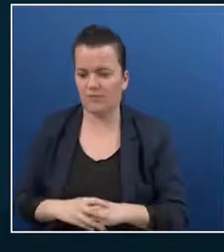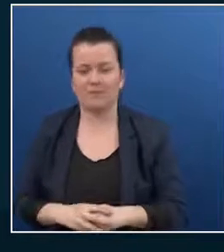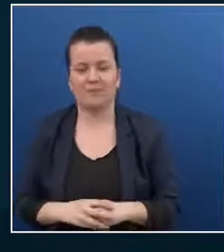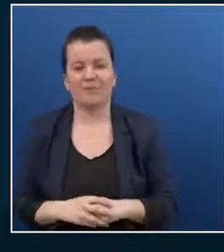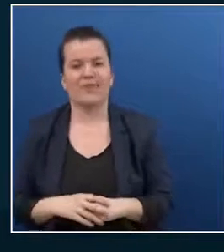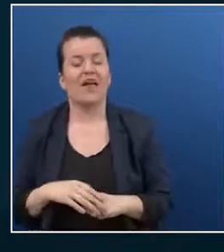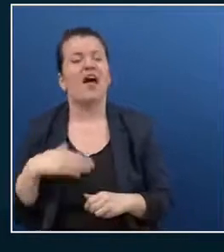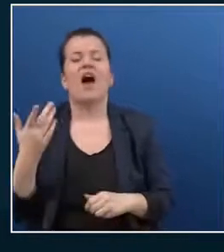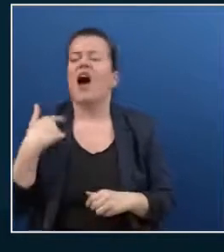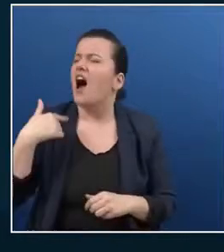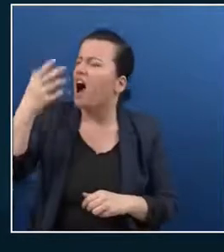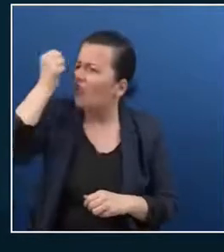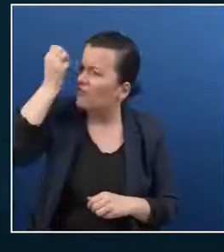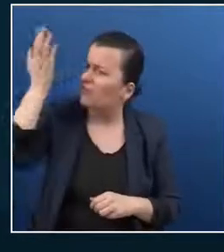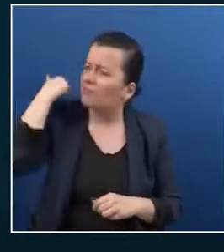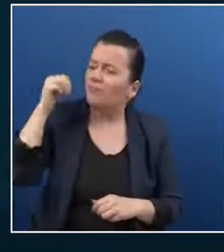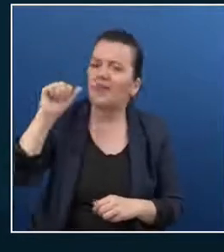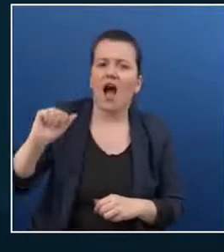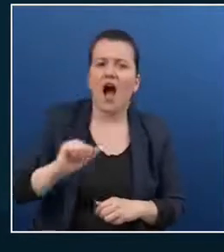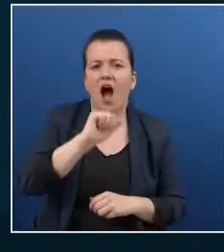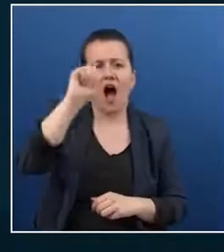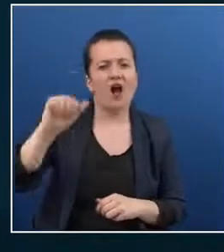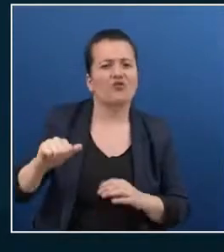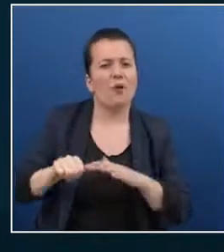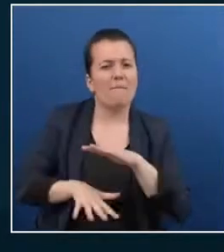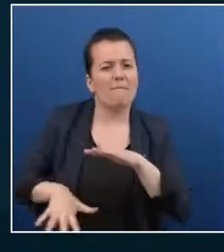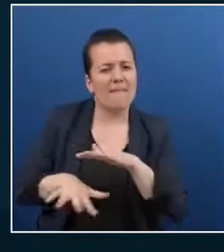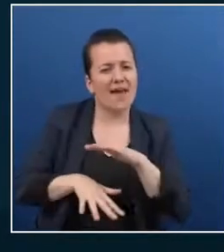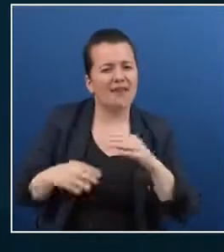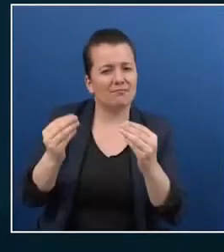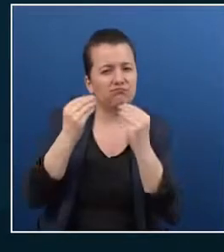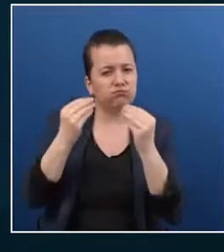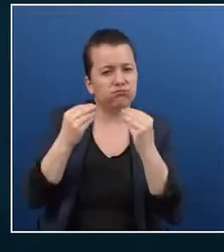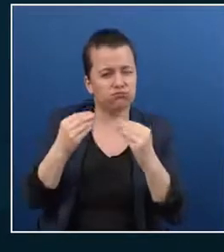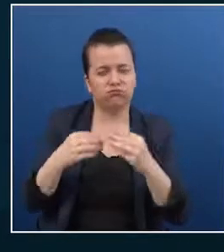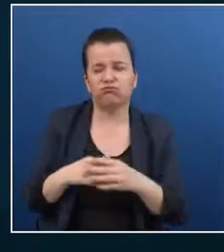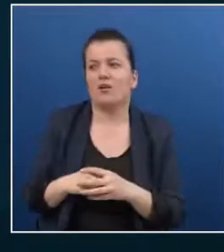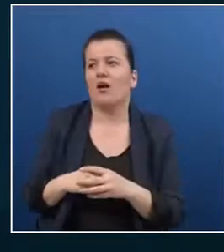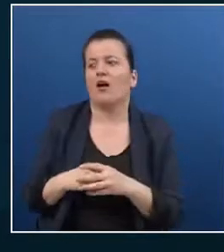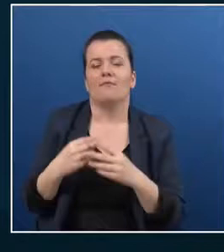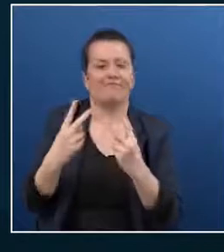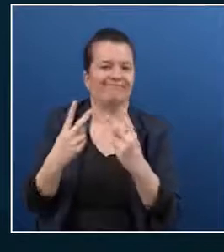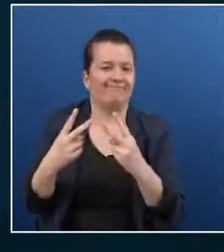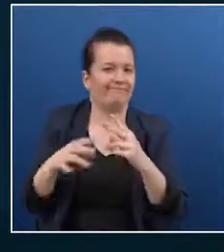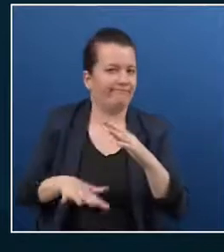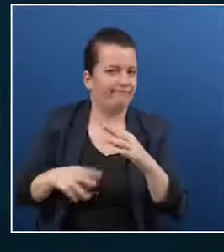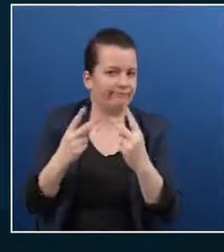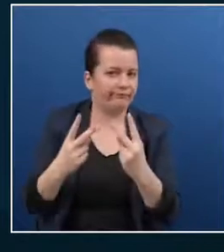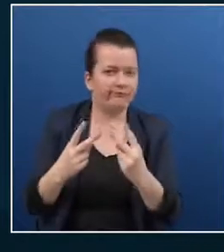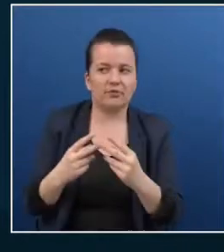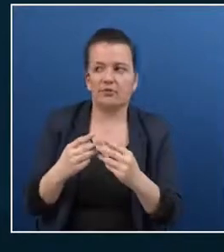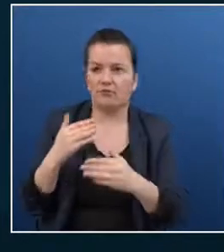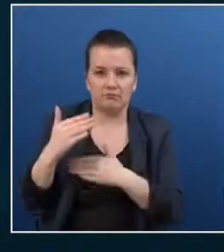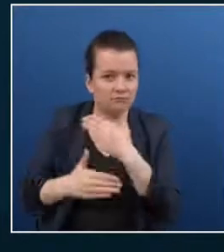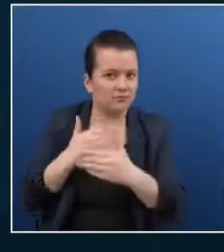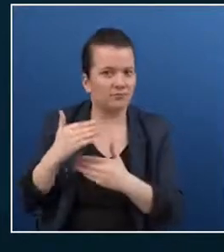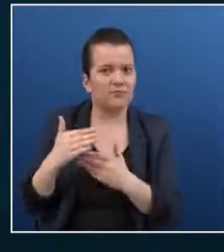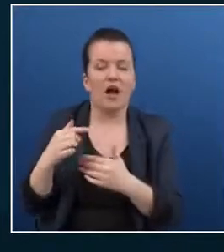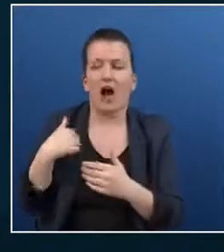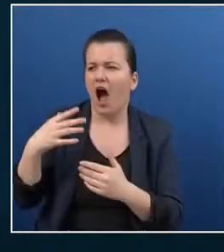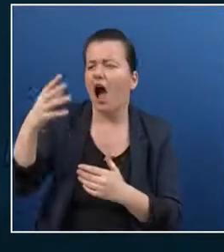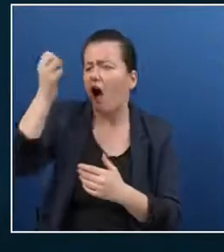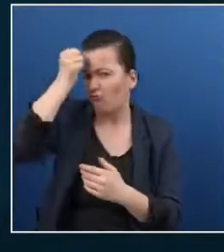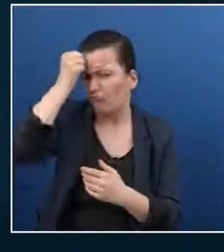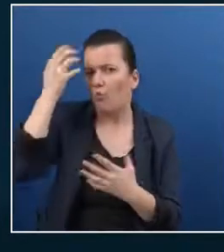Fundamentals training and course is that, well, at least thinking